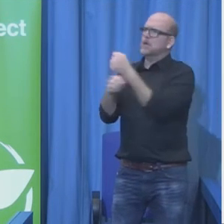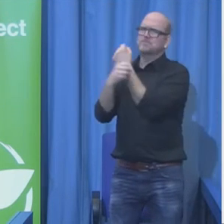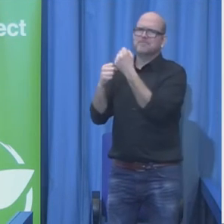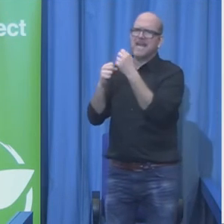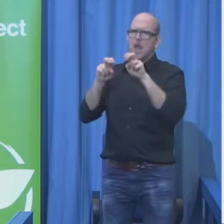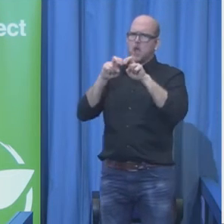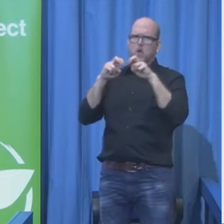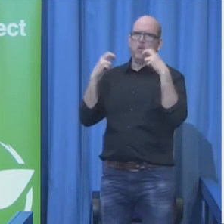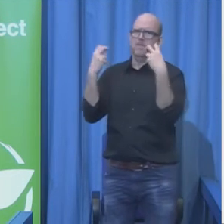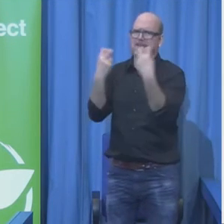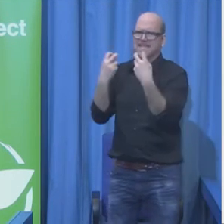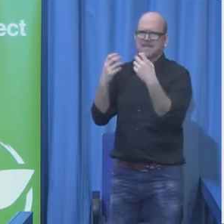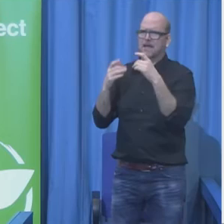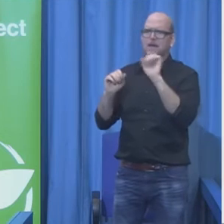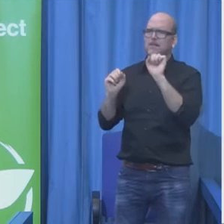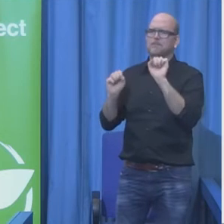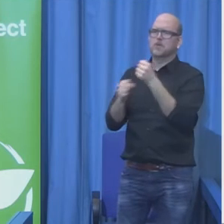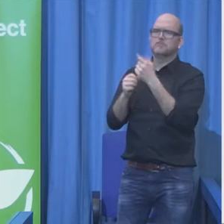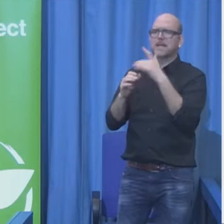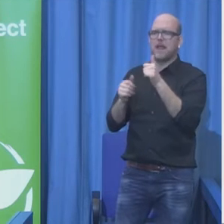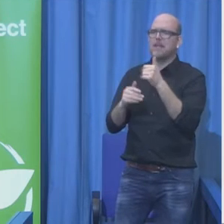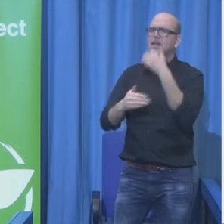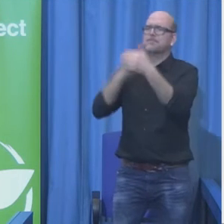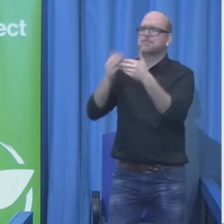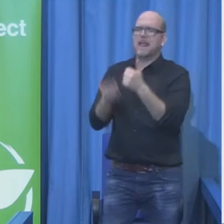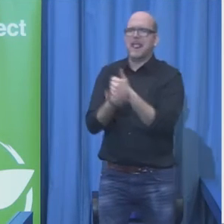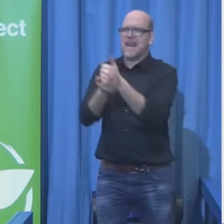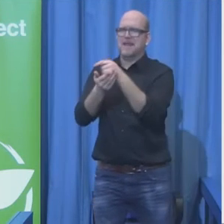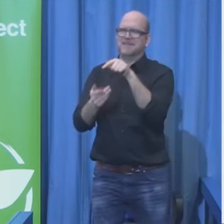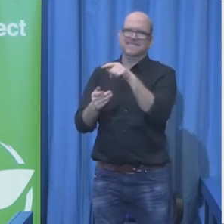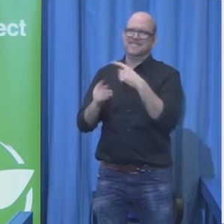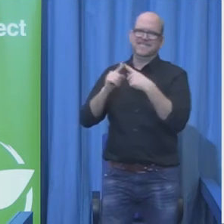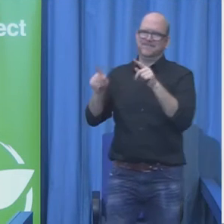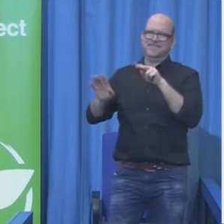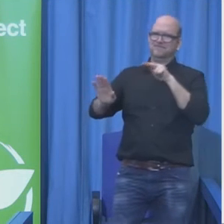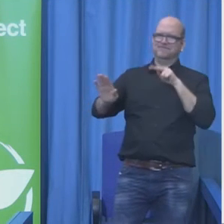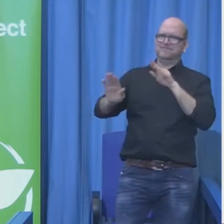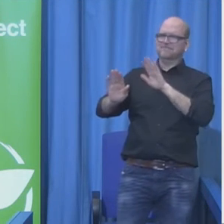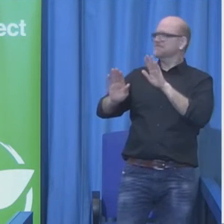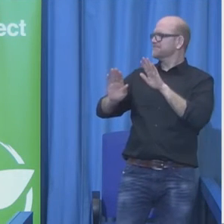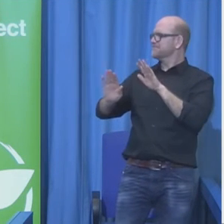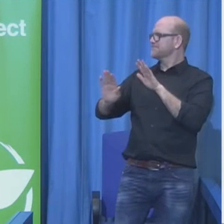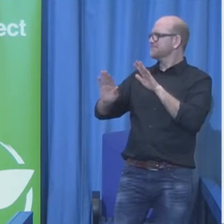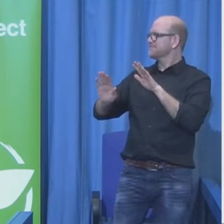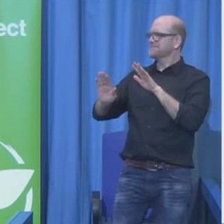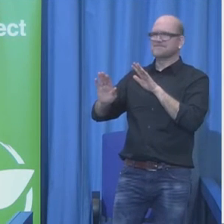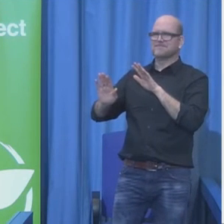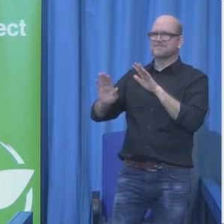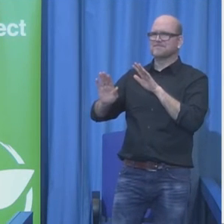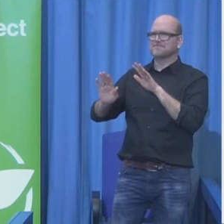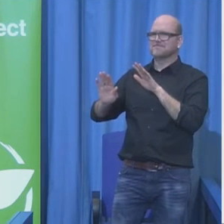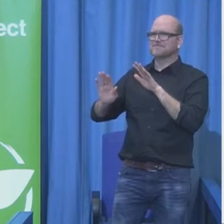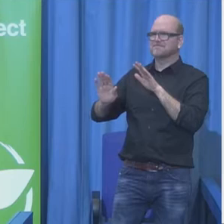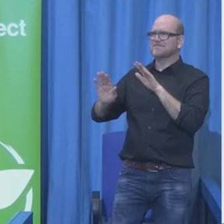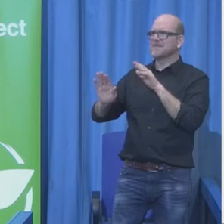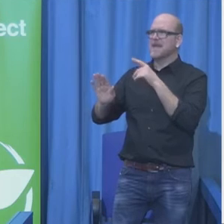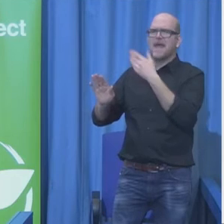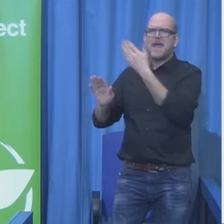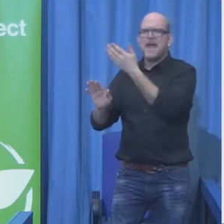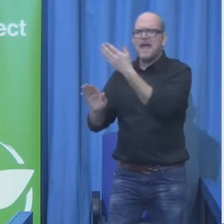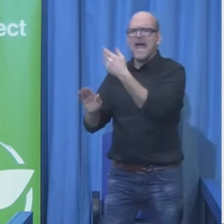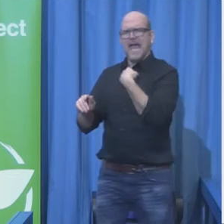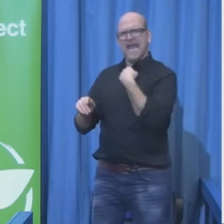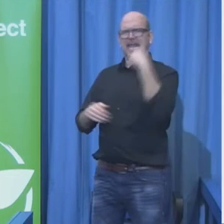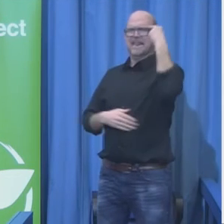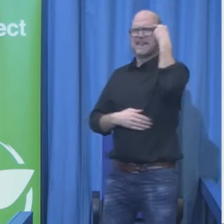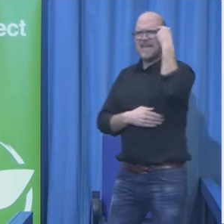as laws have been implemented already and not a big response has been made by the private sector